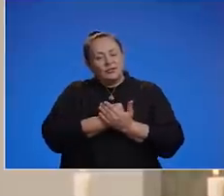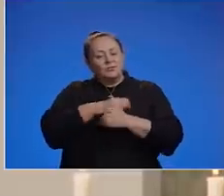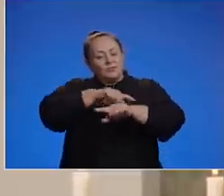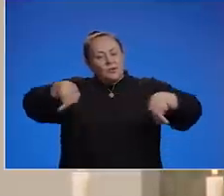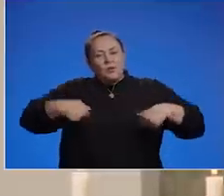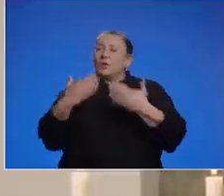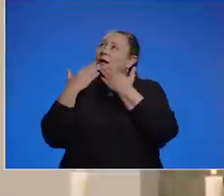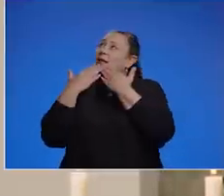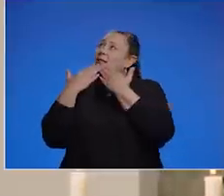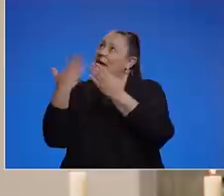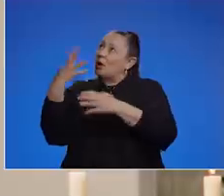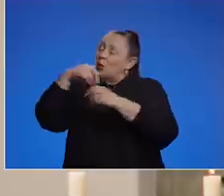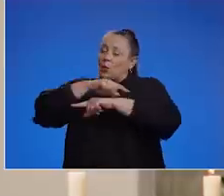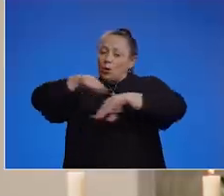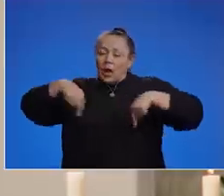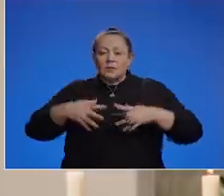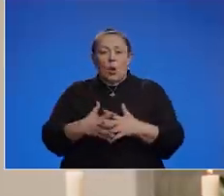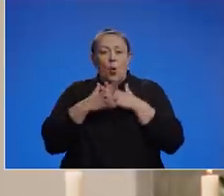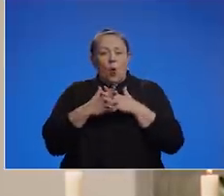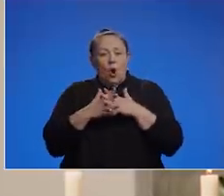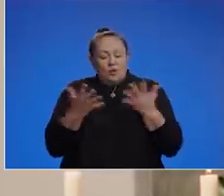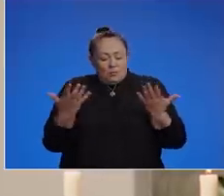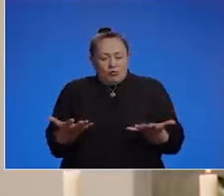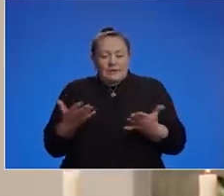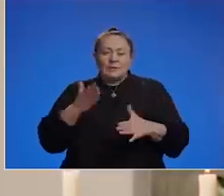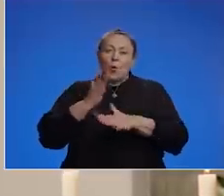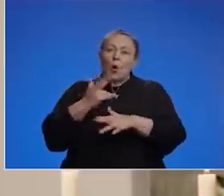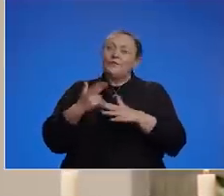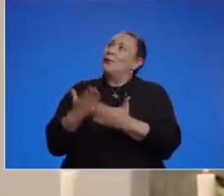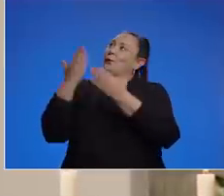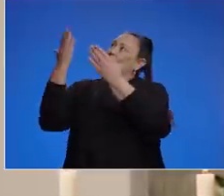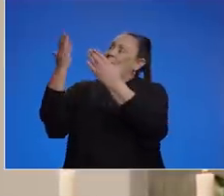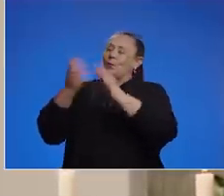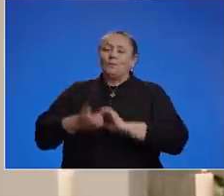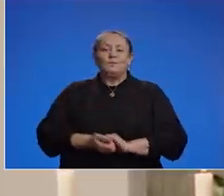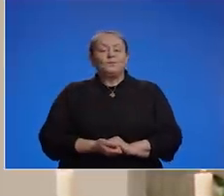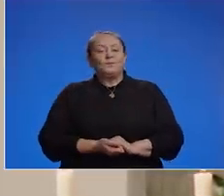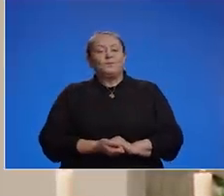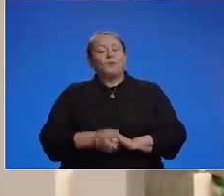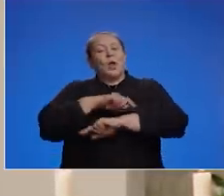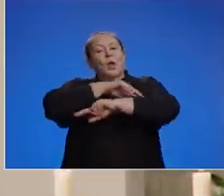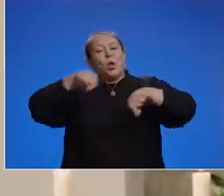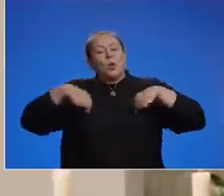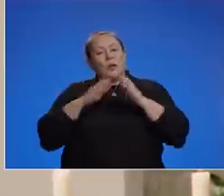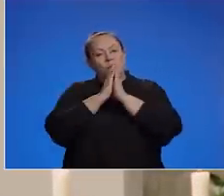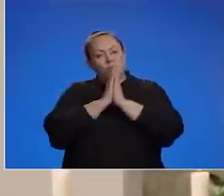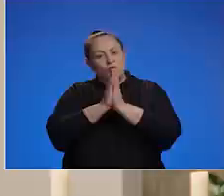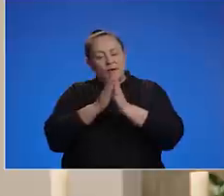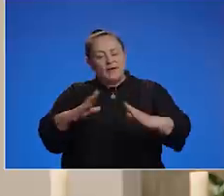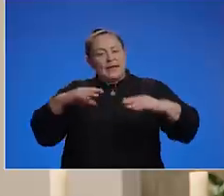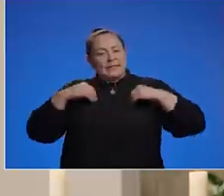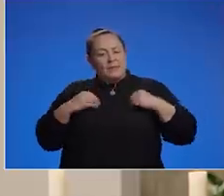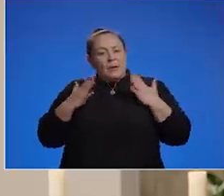salvation, giving thanks that you have held us worthy to be in your presence and minister to you. Humbly we